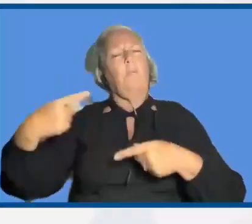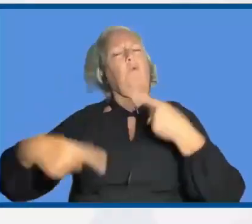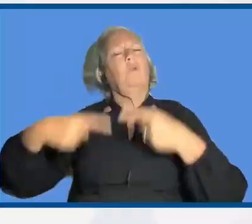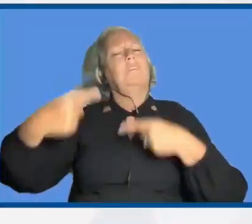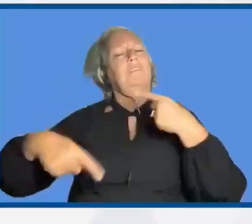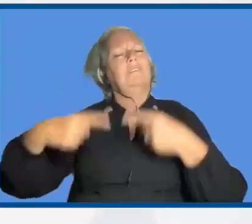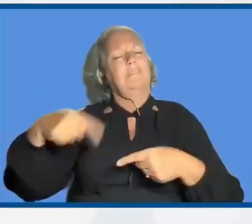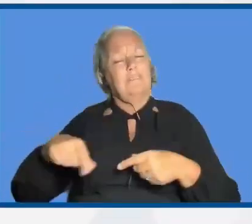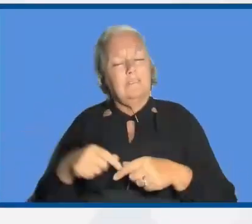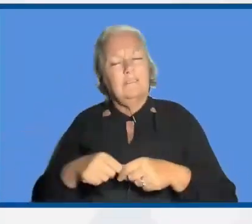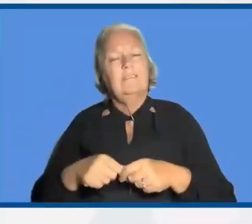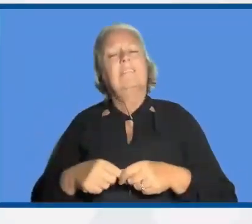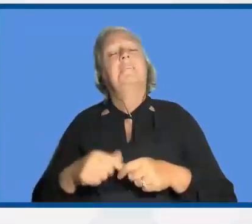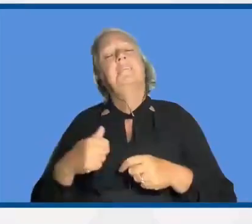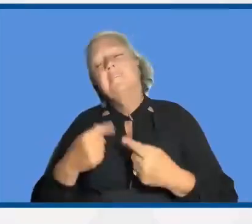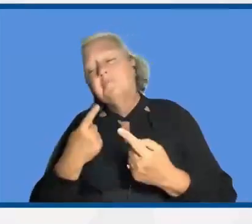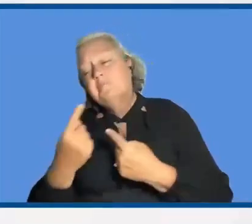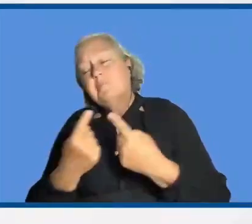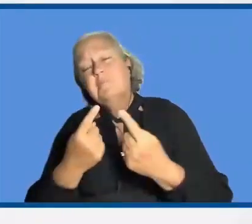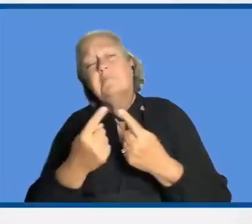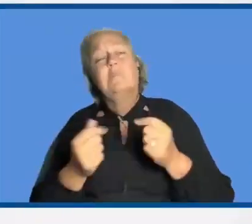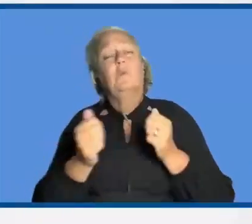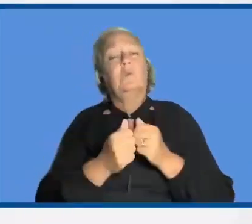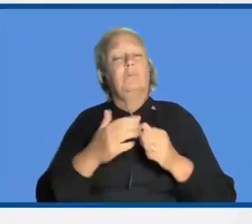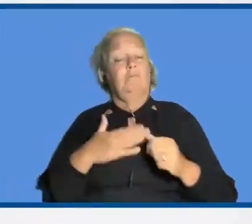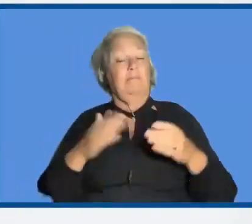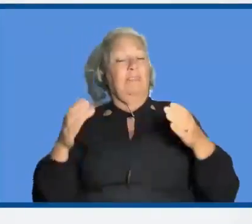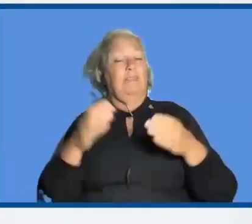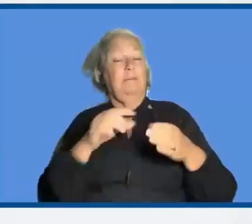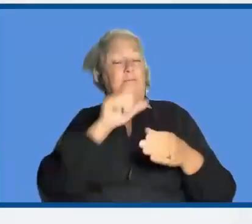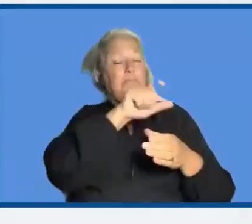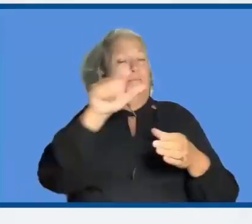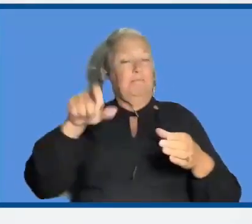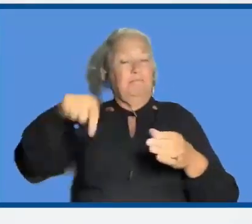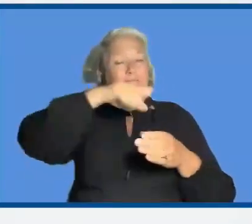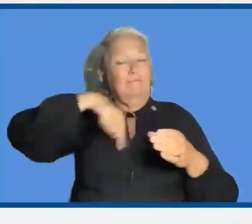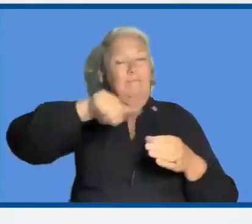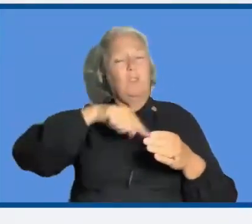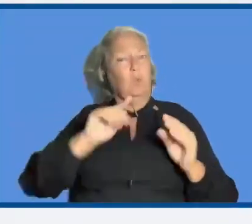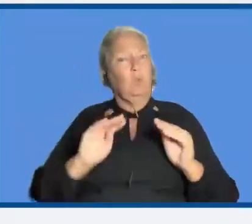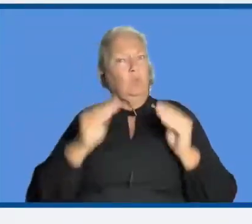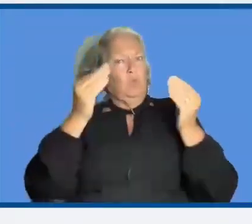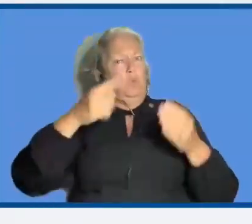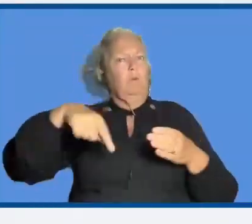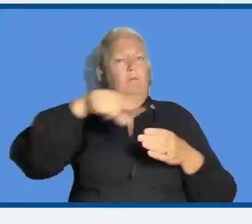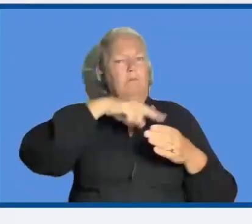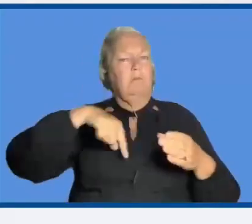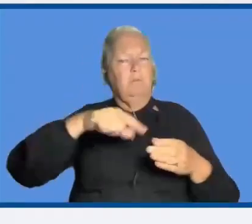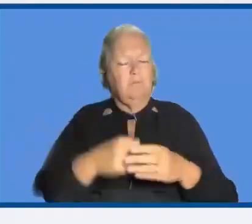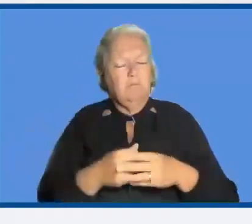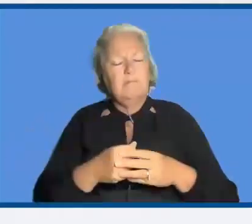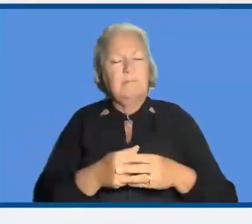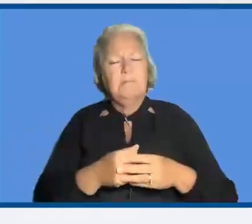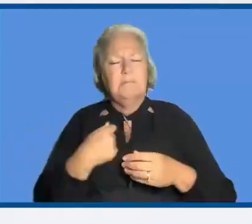with my team, who's made up of young people, and it is really significant to see that the work that all of